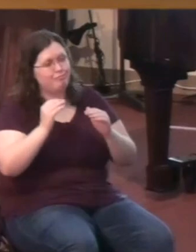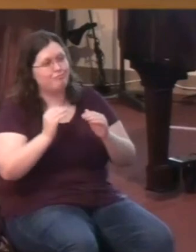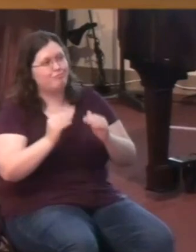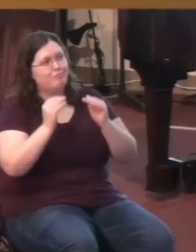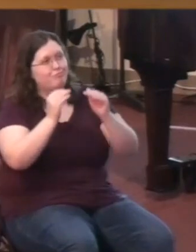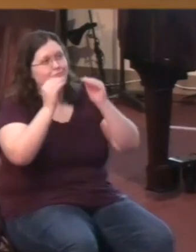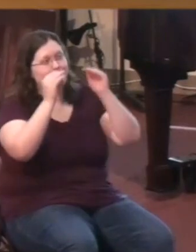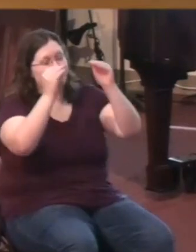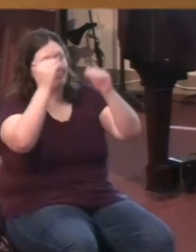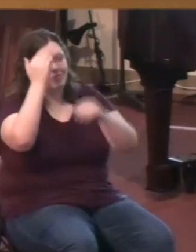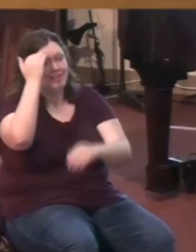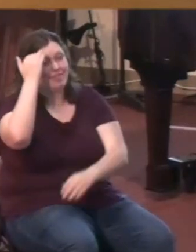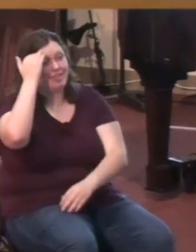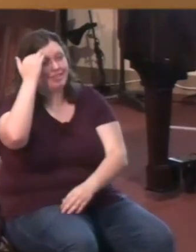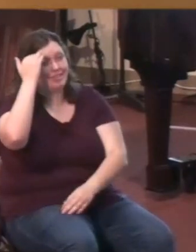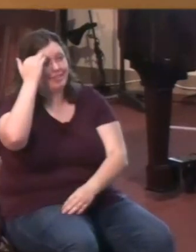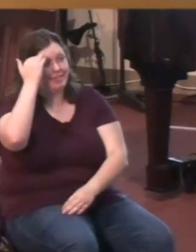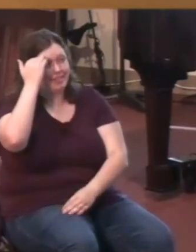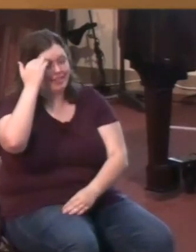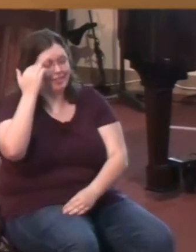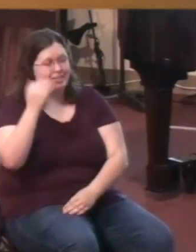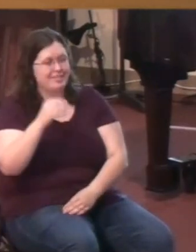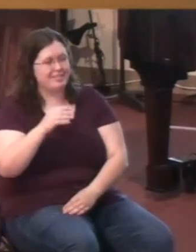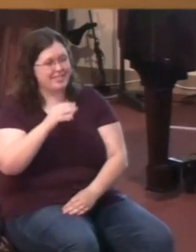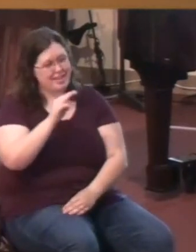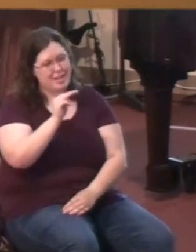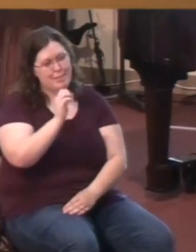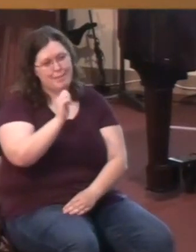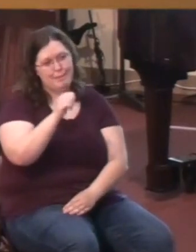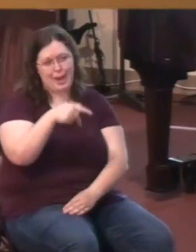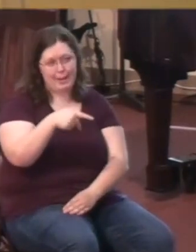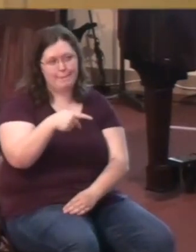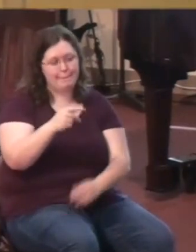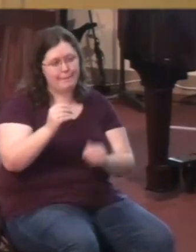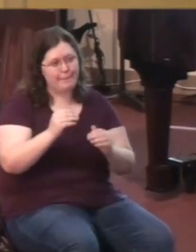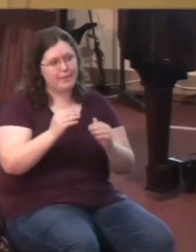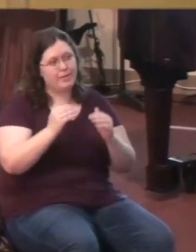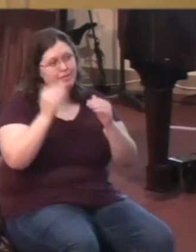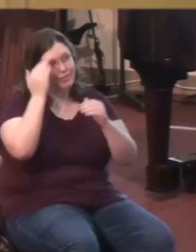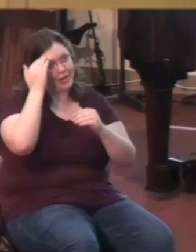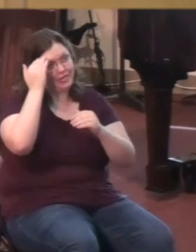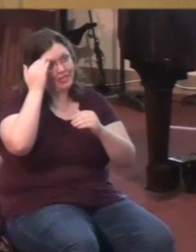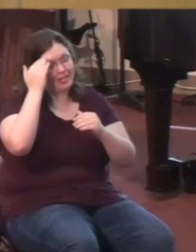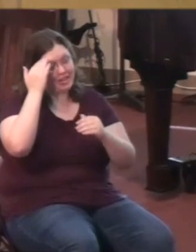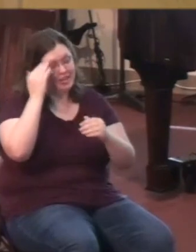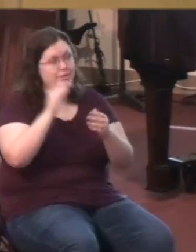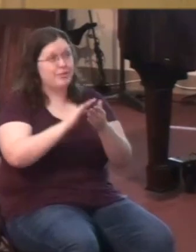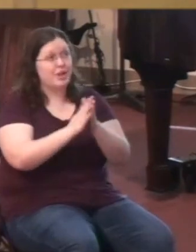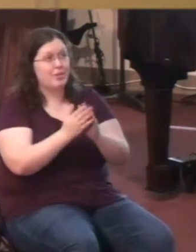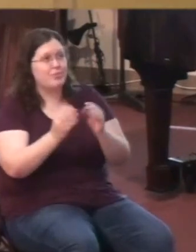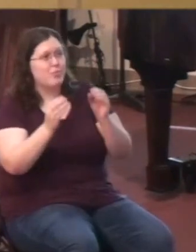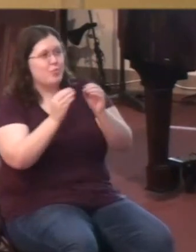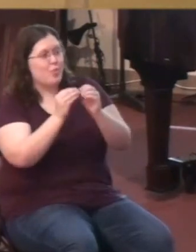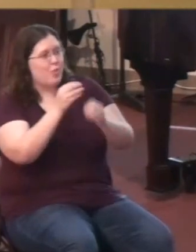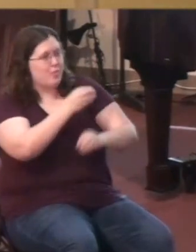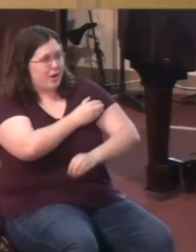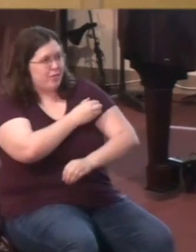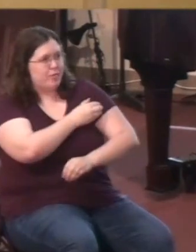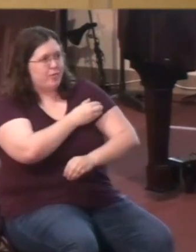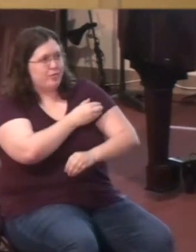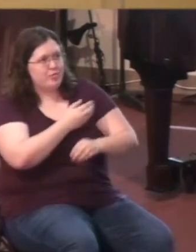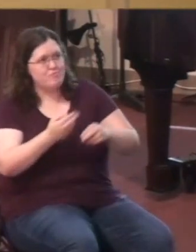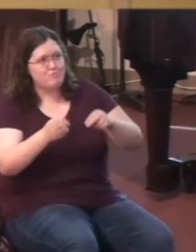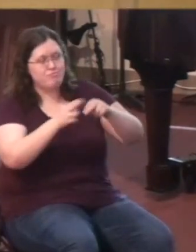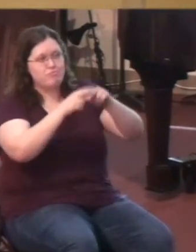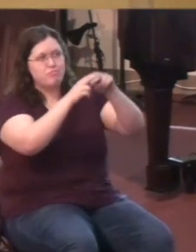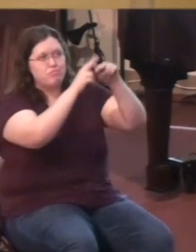of consciousness, this map of consciousness, is exponentially more powerful. So the love thoughts